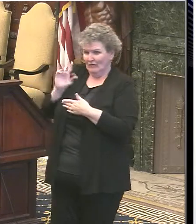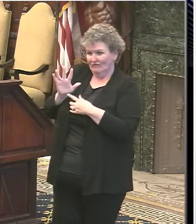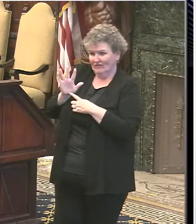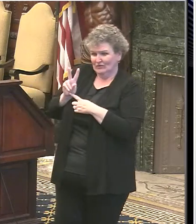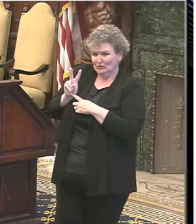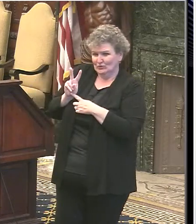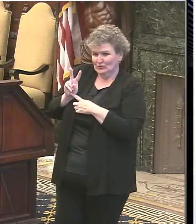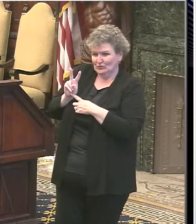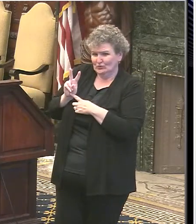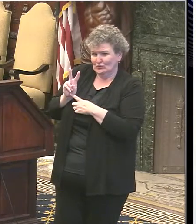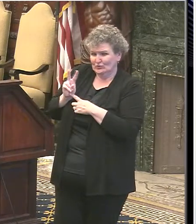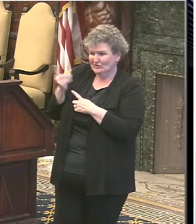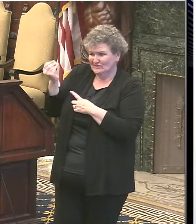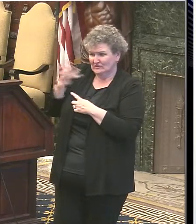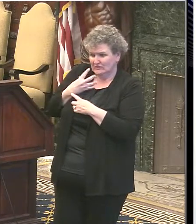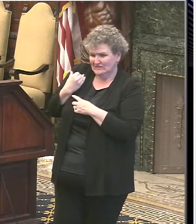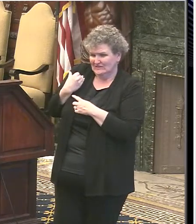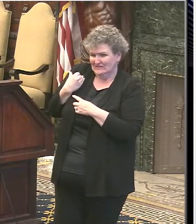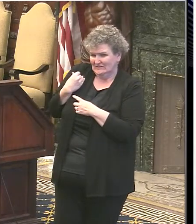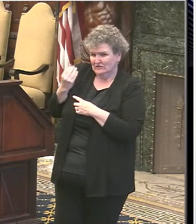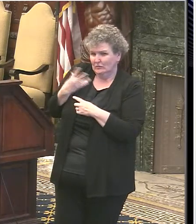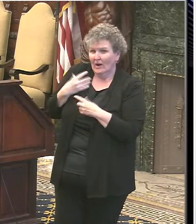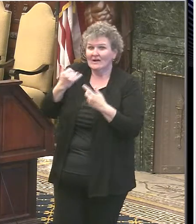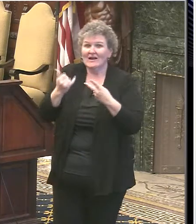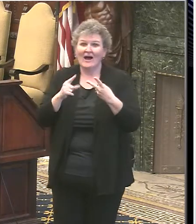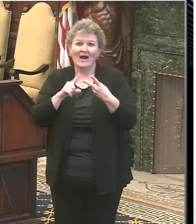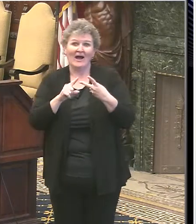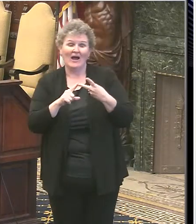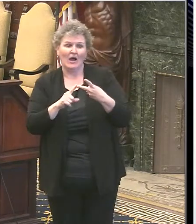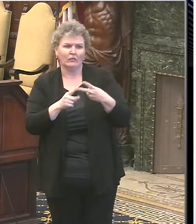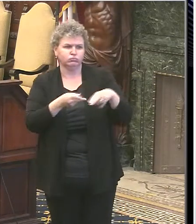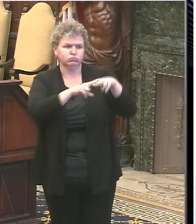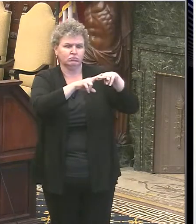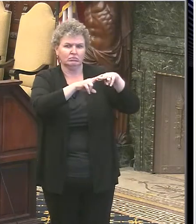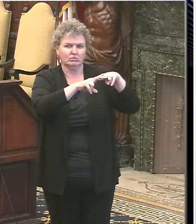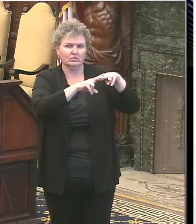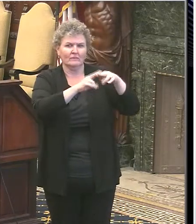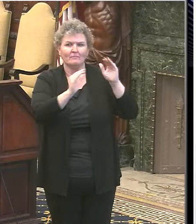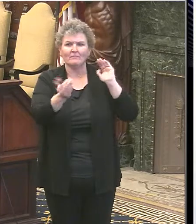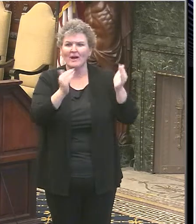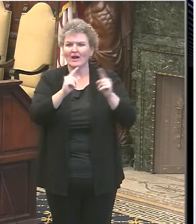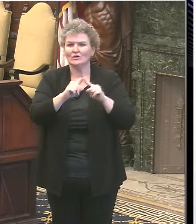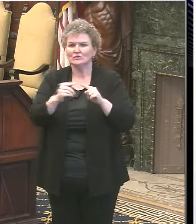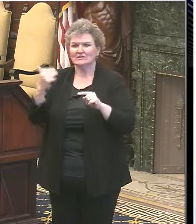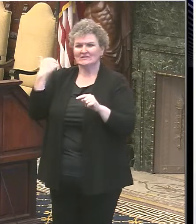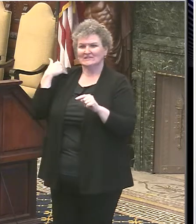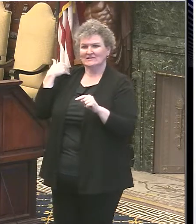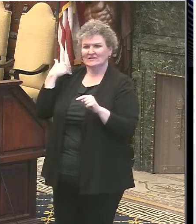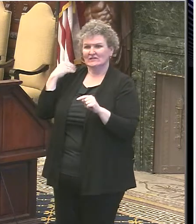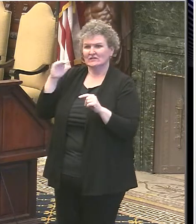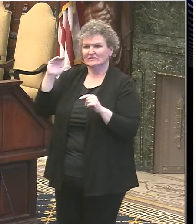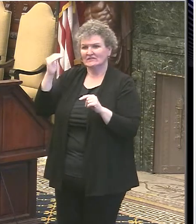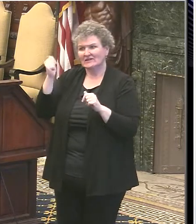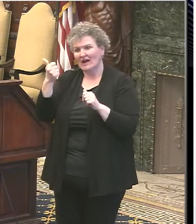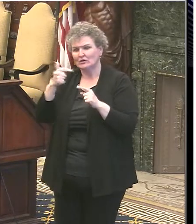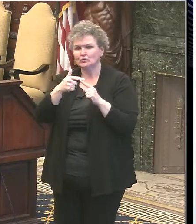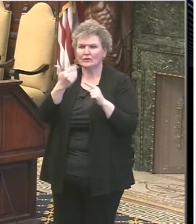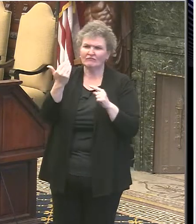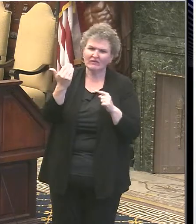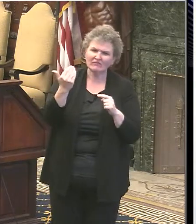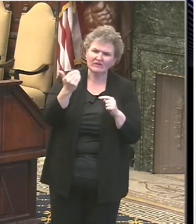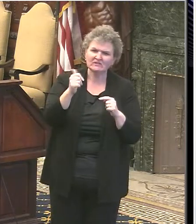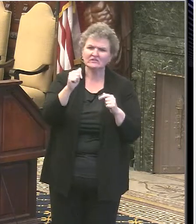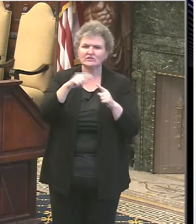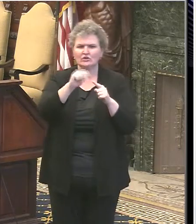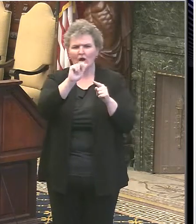to us so far. Both of those are a big increase from the 10 to 15 cases per week that we saw in August and September. Now,